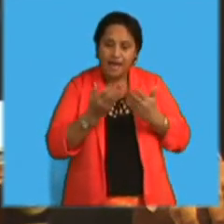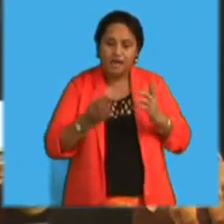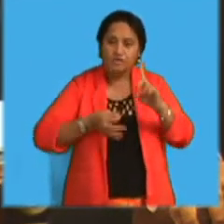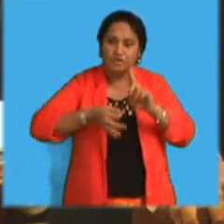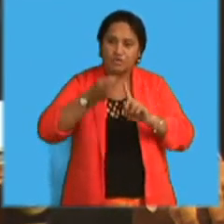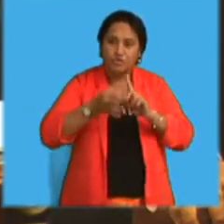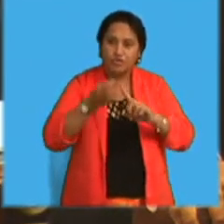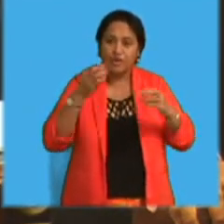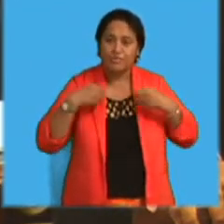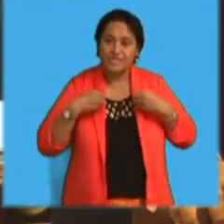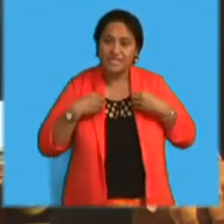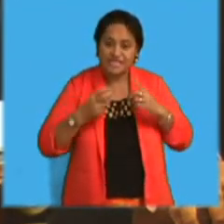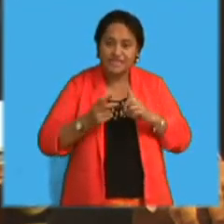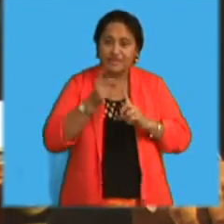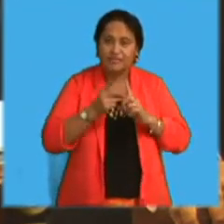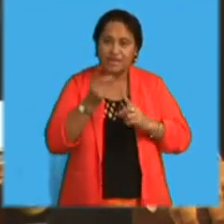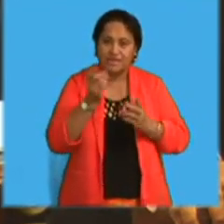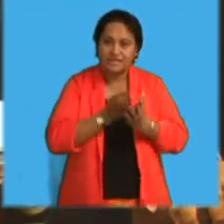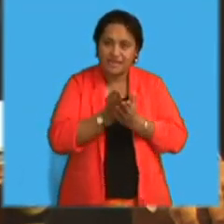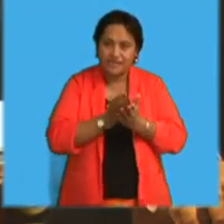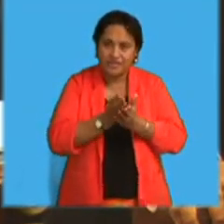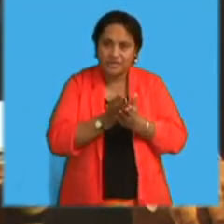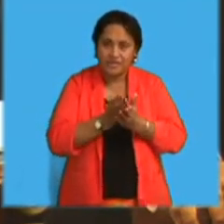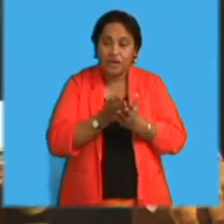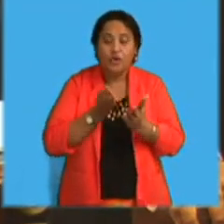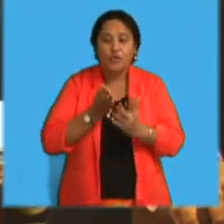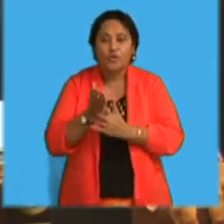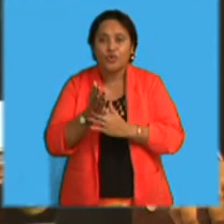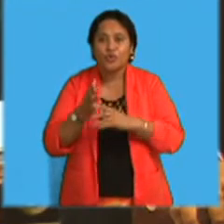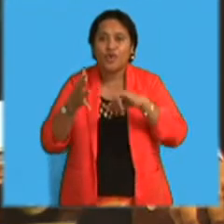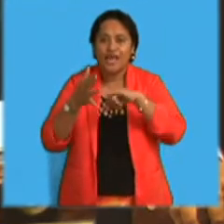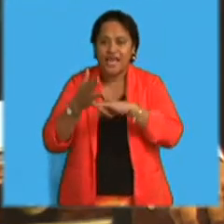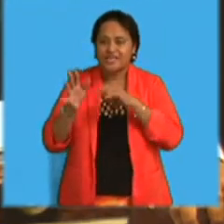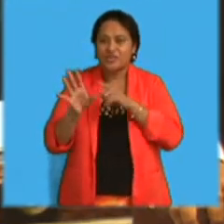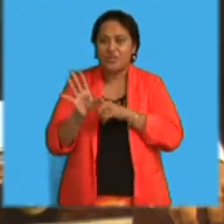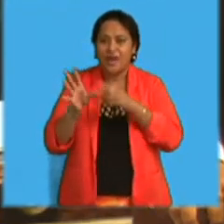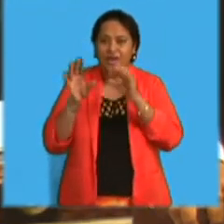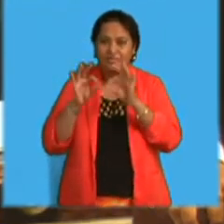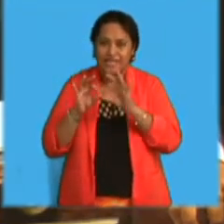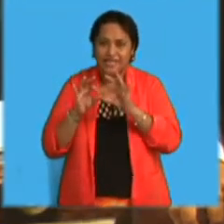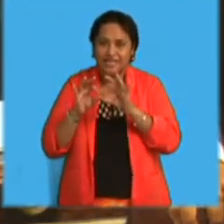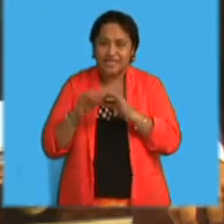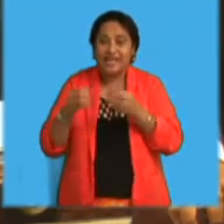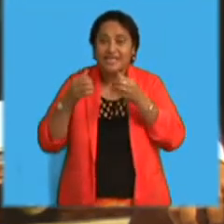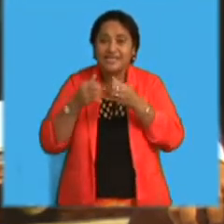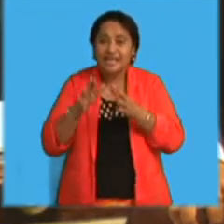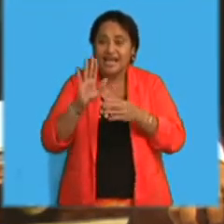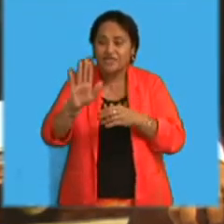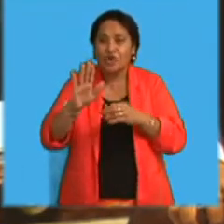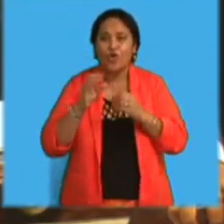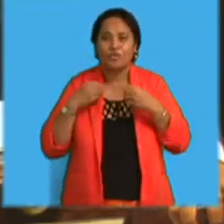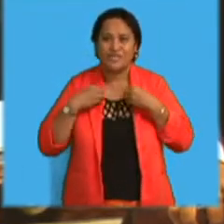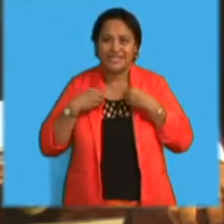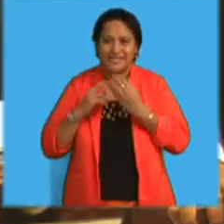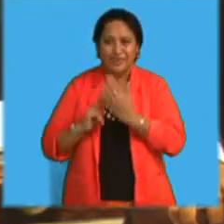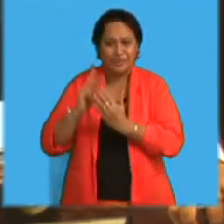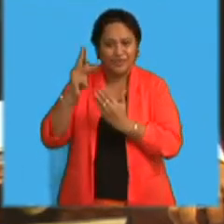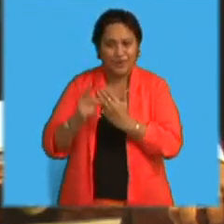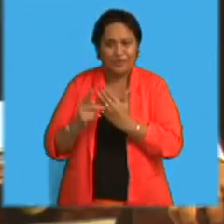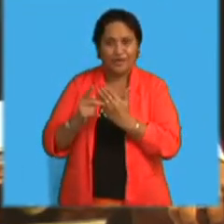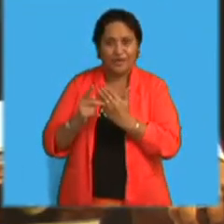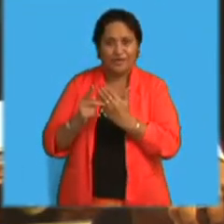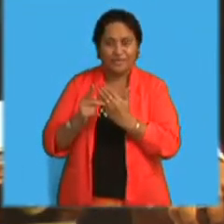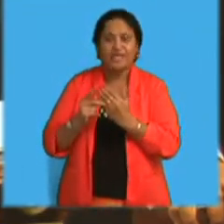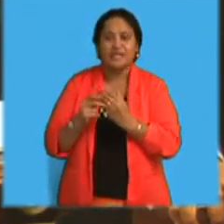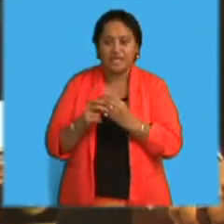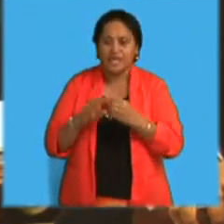services through the Start and Improve Your Business program. This program includes a range of training packages and instruments with integrated